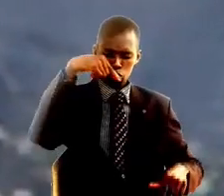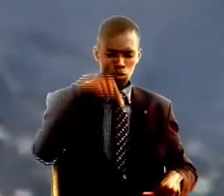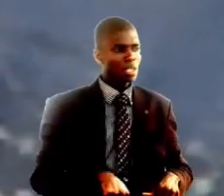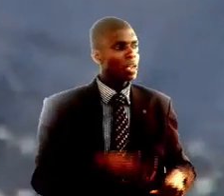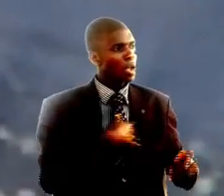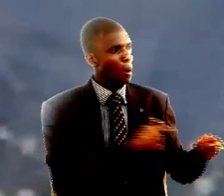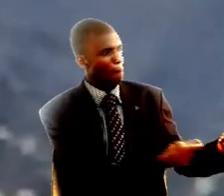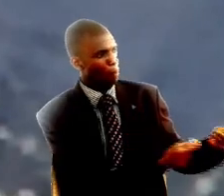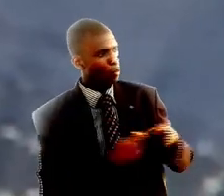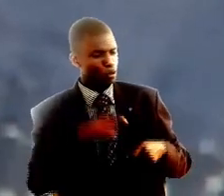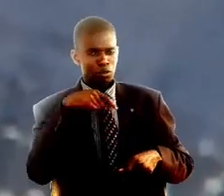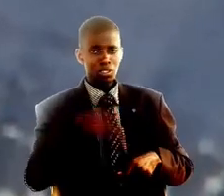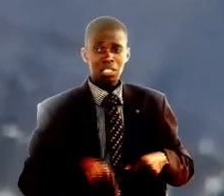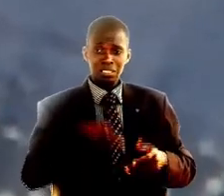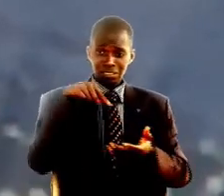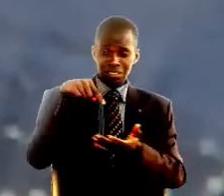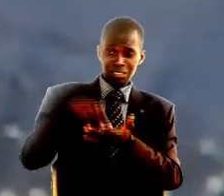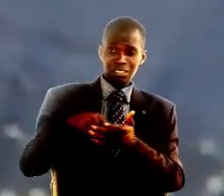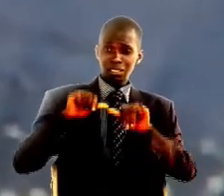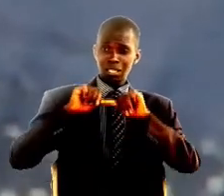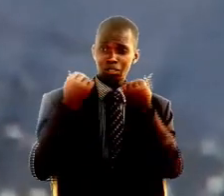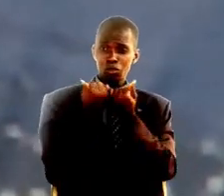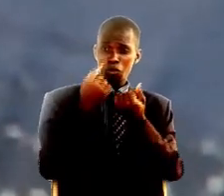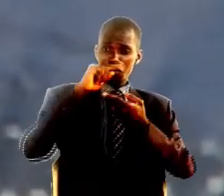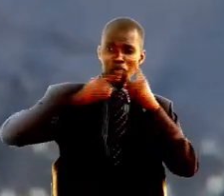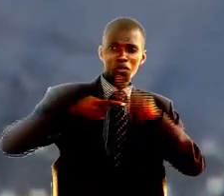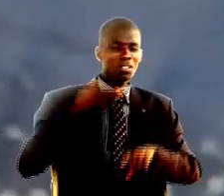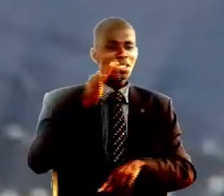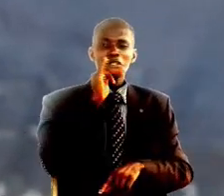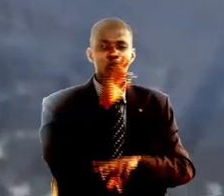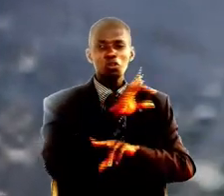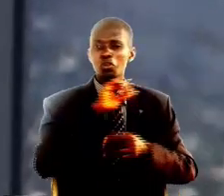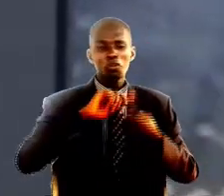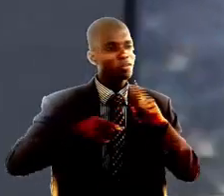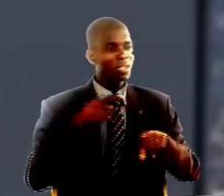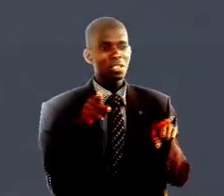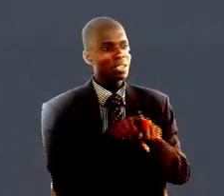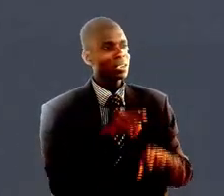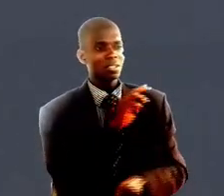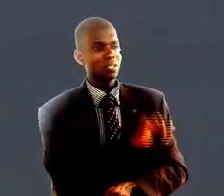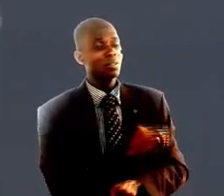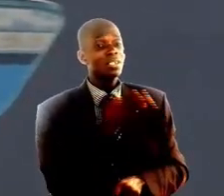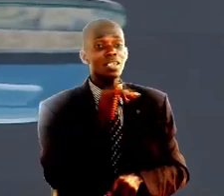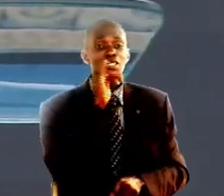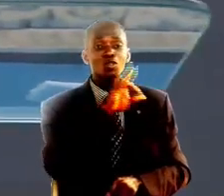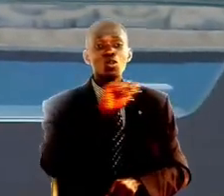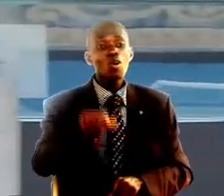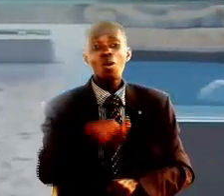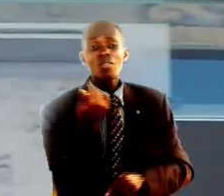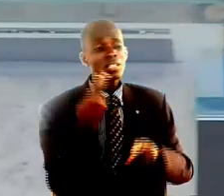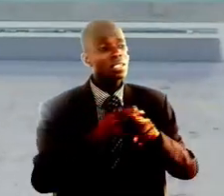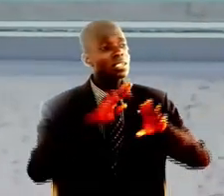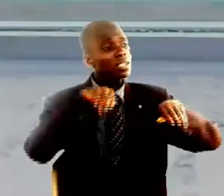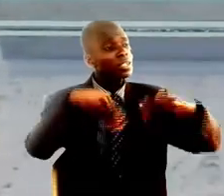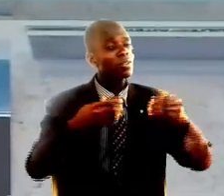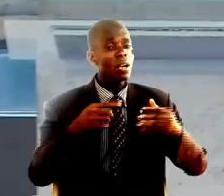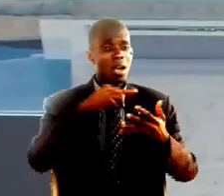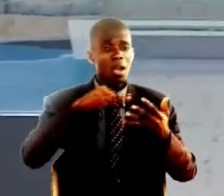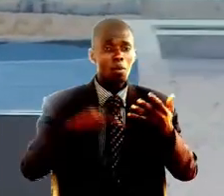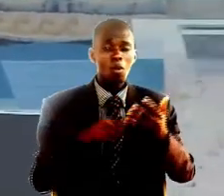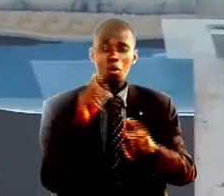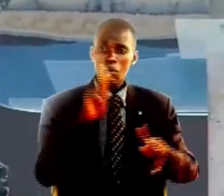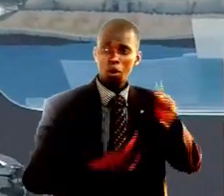down. This associate, there's nobody like him. There's no other name given among men whereby you